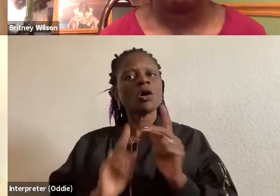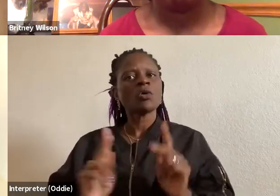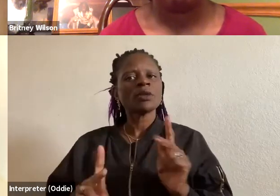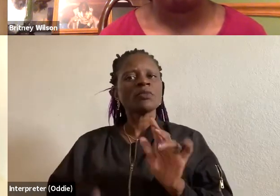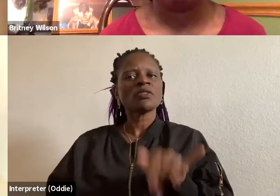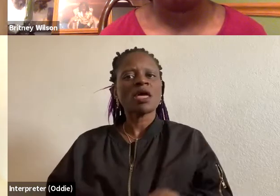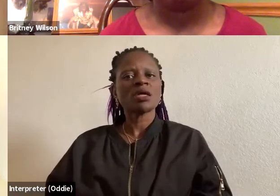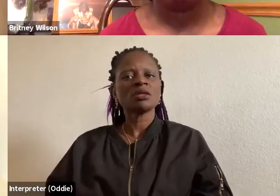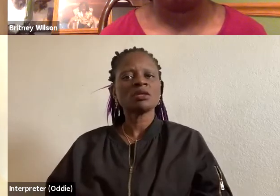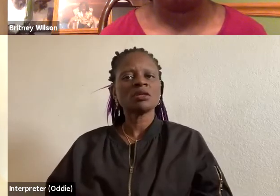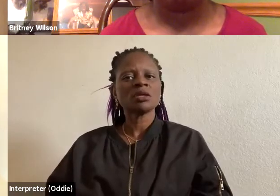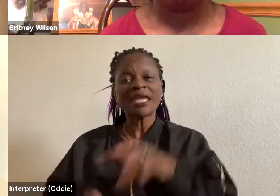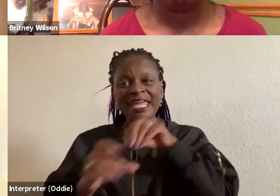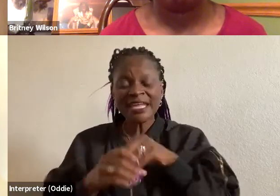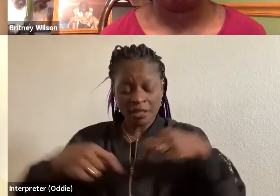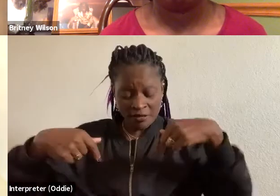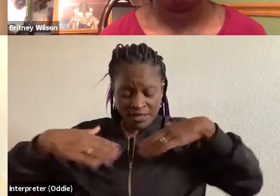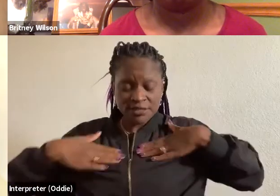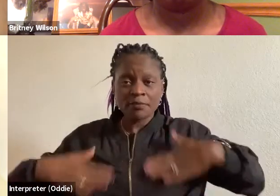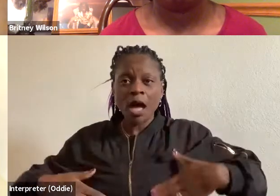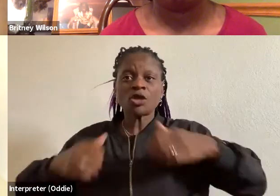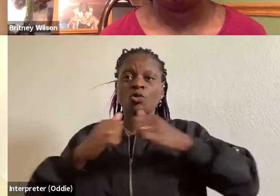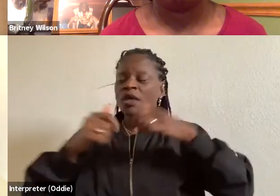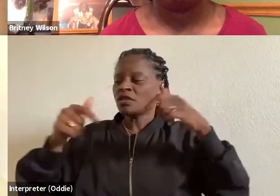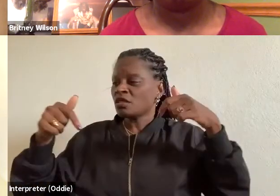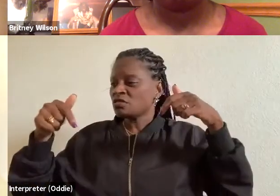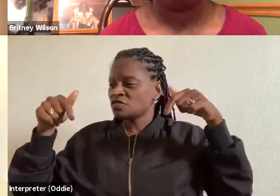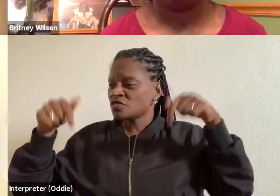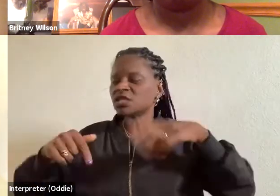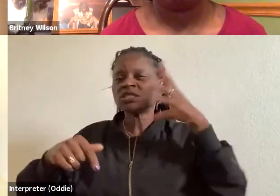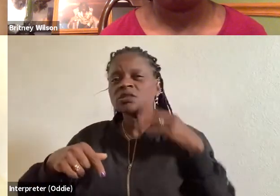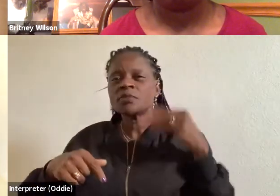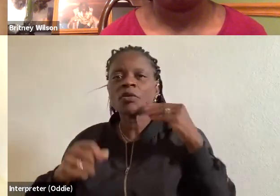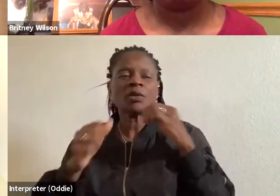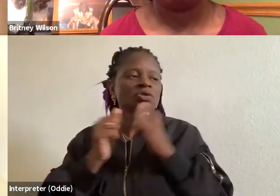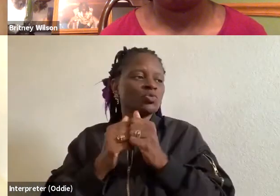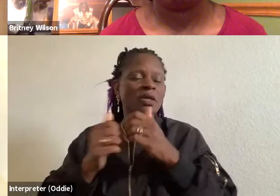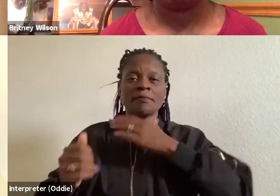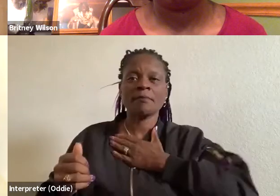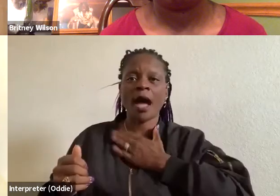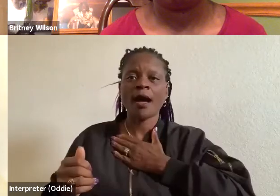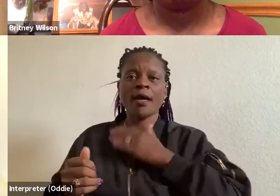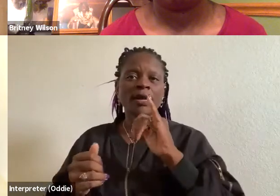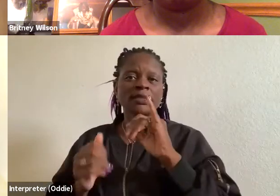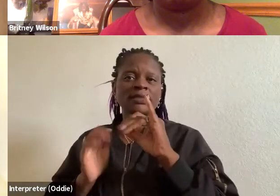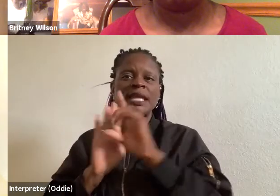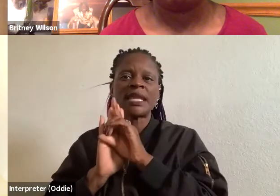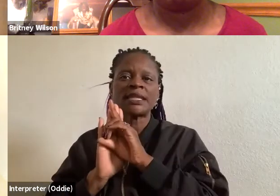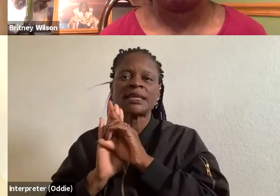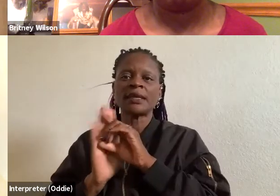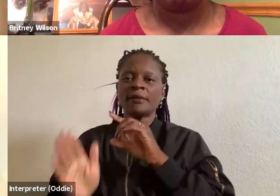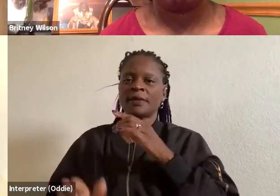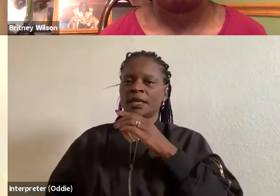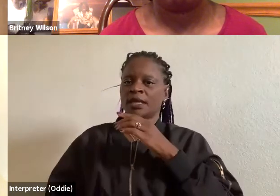us in these bodies, with this experience, with these identities. I think at 35, you know, I think